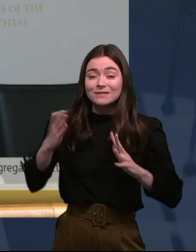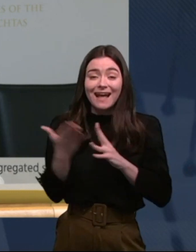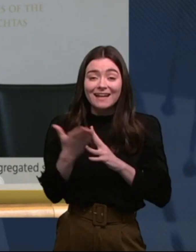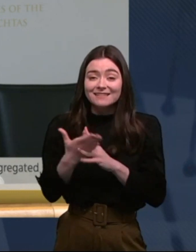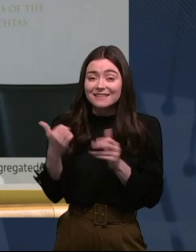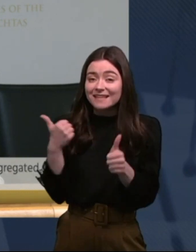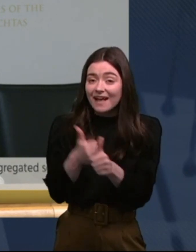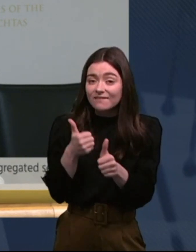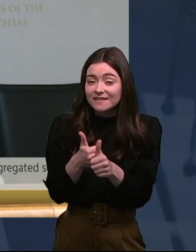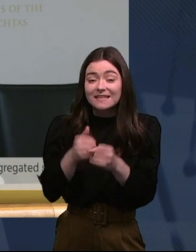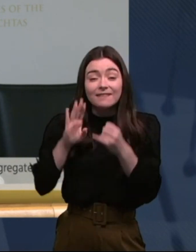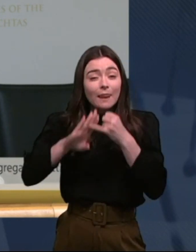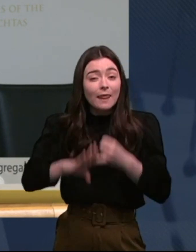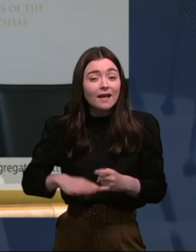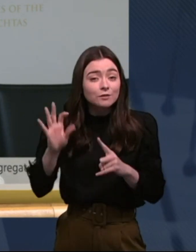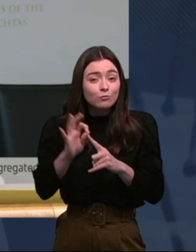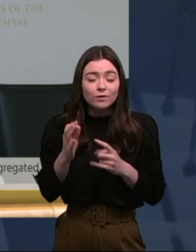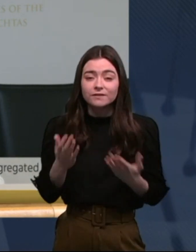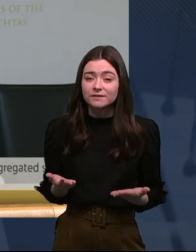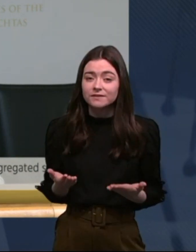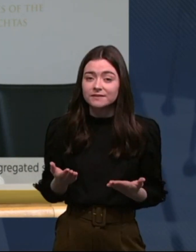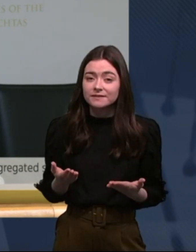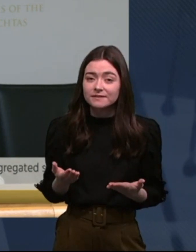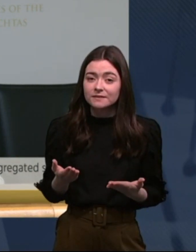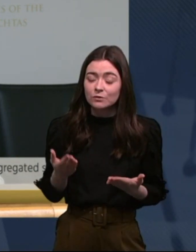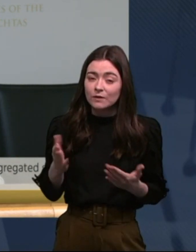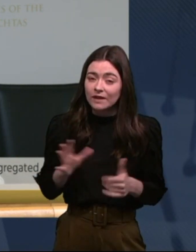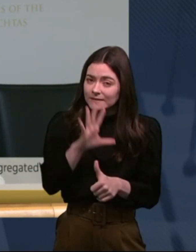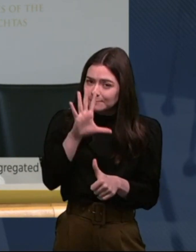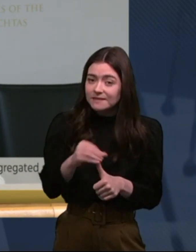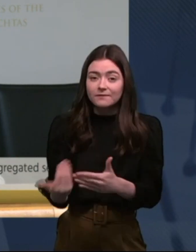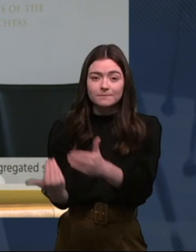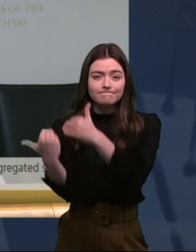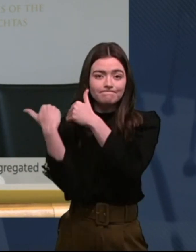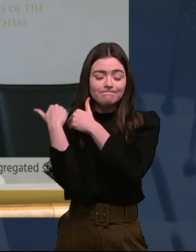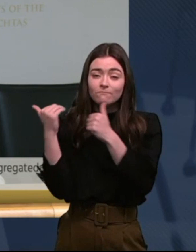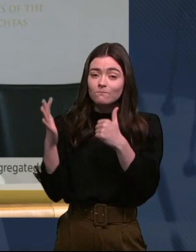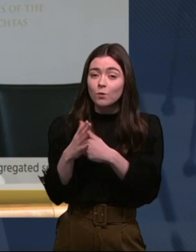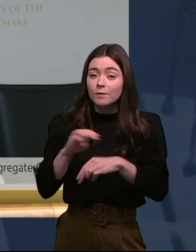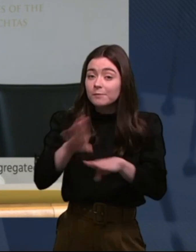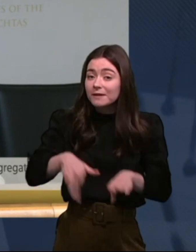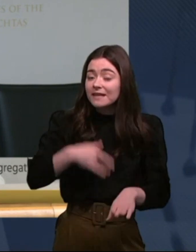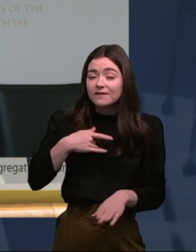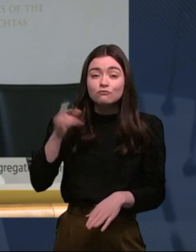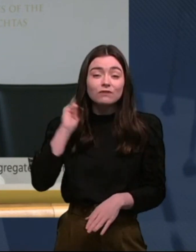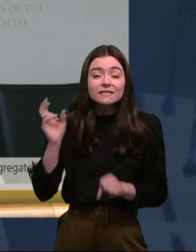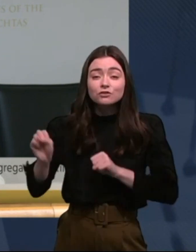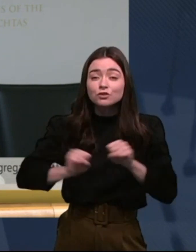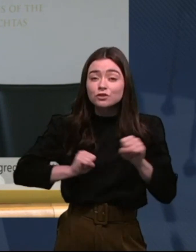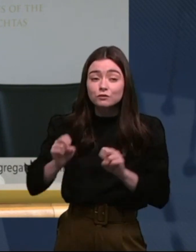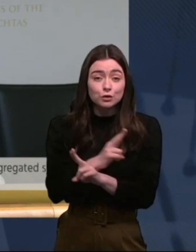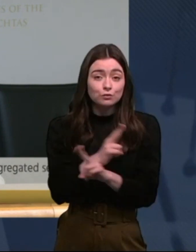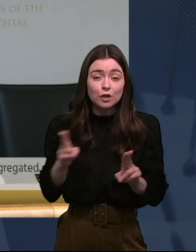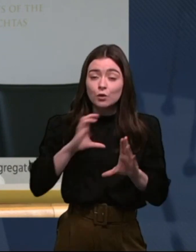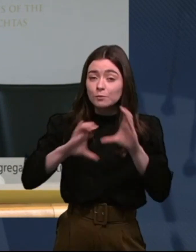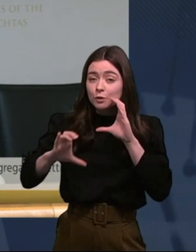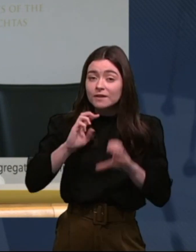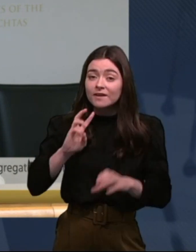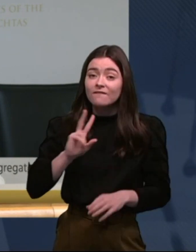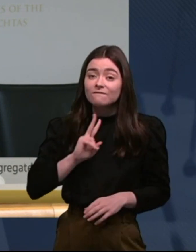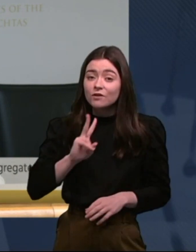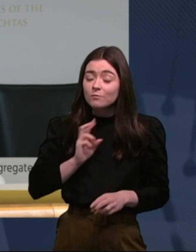And the final point is that we have a particular remit to those living in residential services who don't communicate verbally,